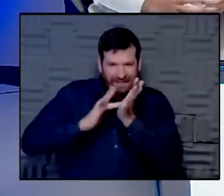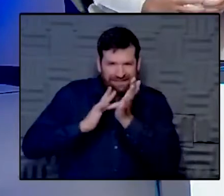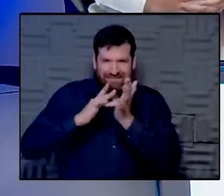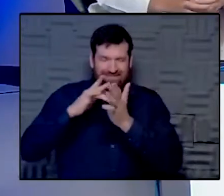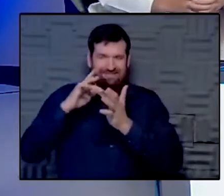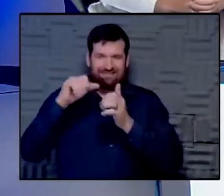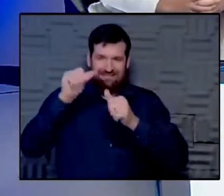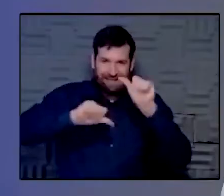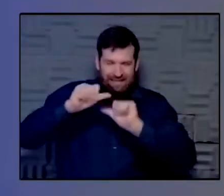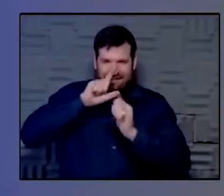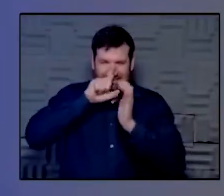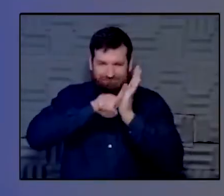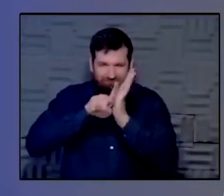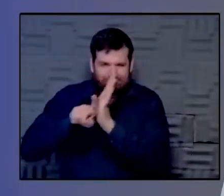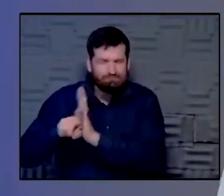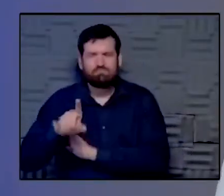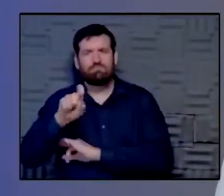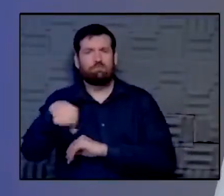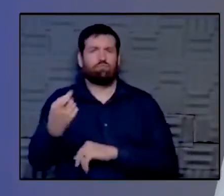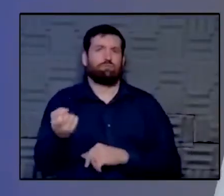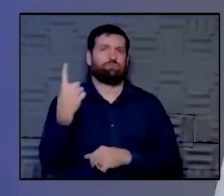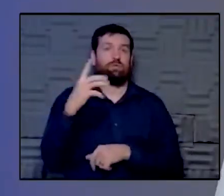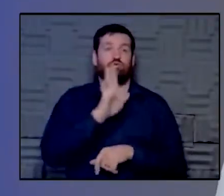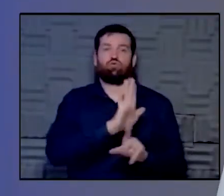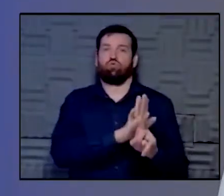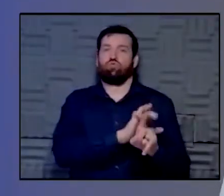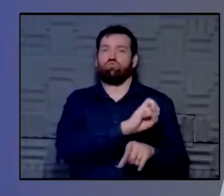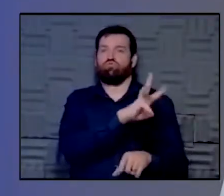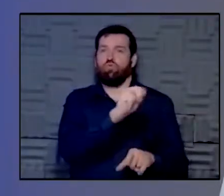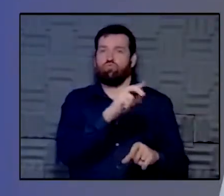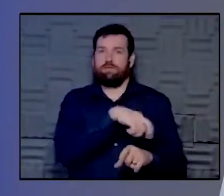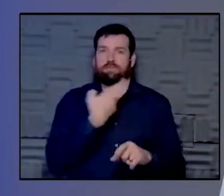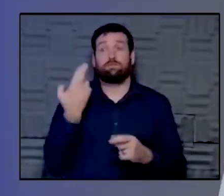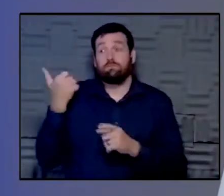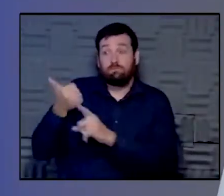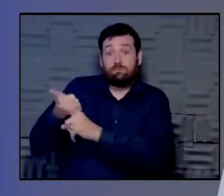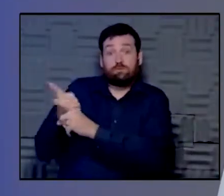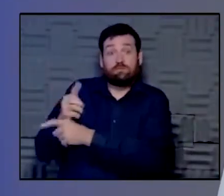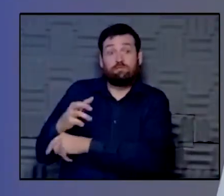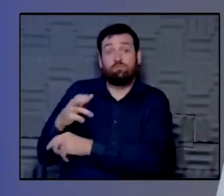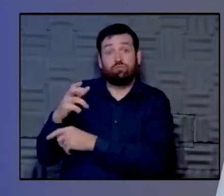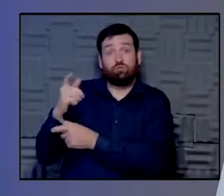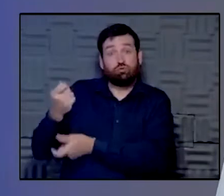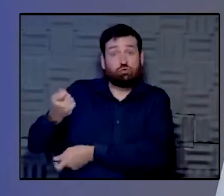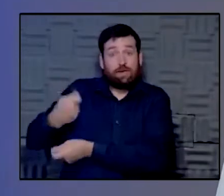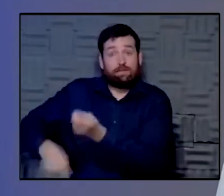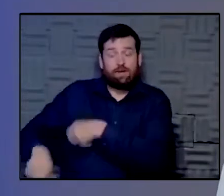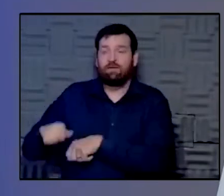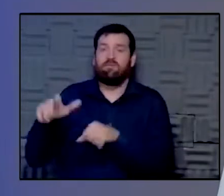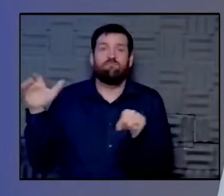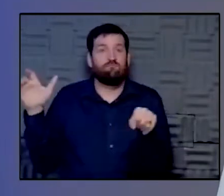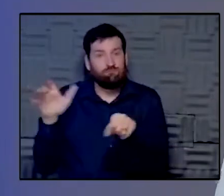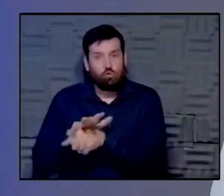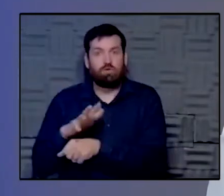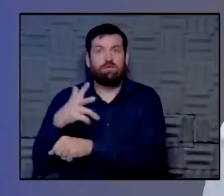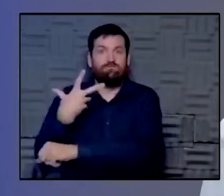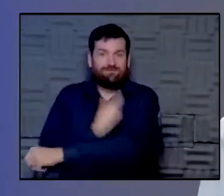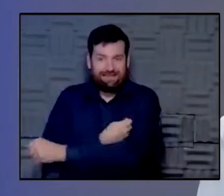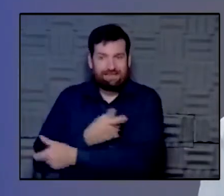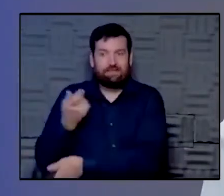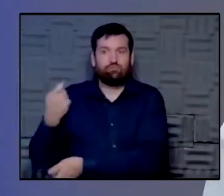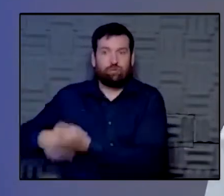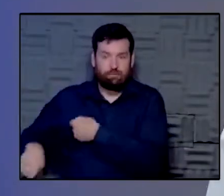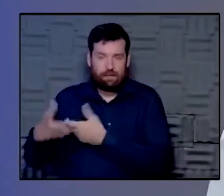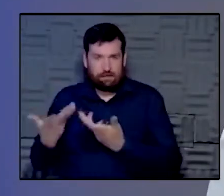and the guidance. Really, you have to understand what is your risk. If you're a transplant, we do understand that even if fully vaccinated transplant patients, there